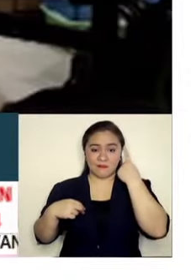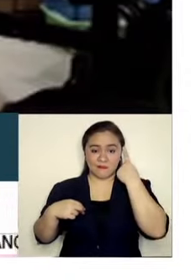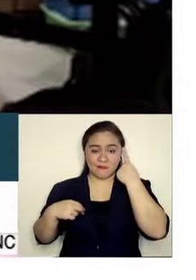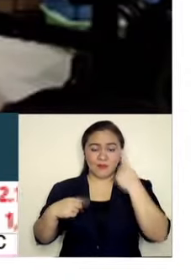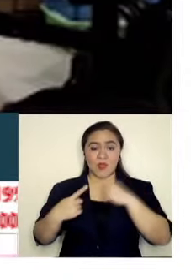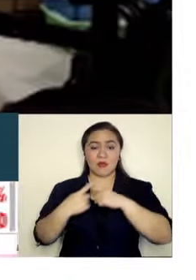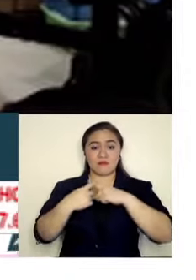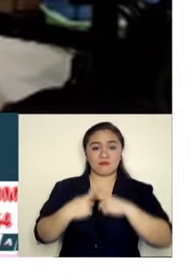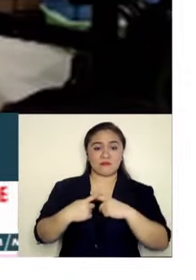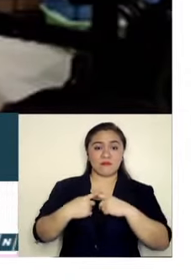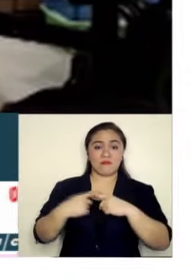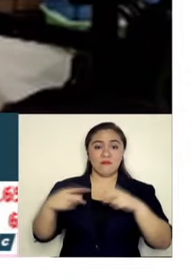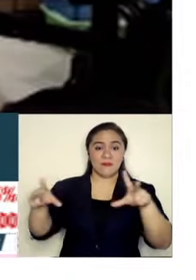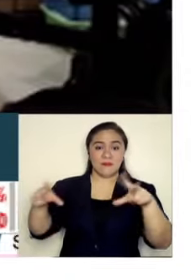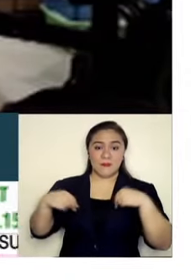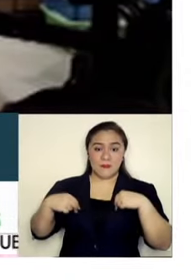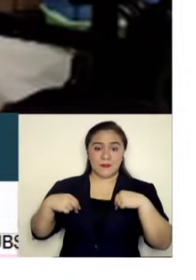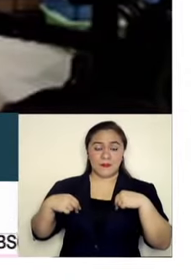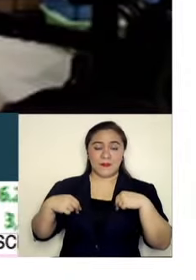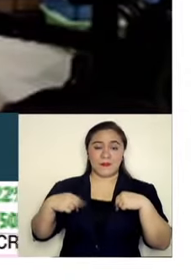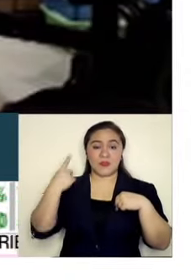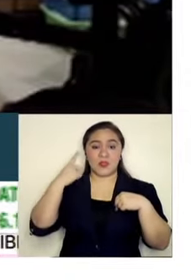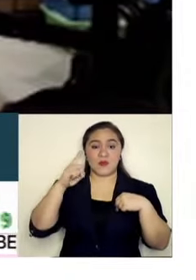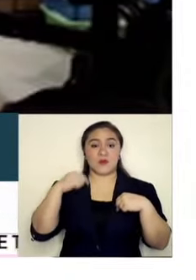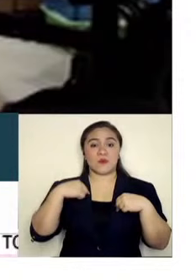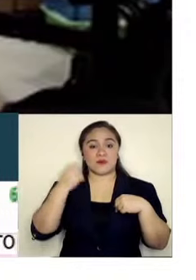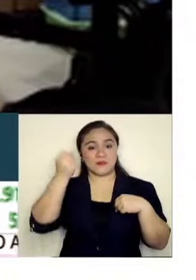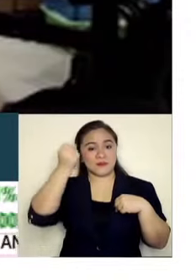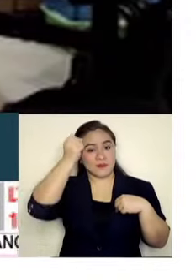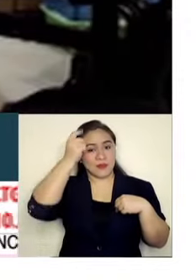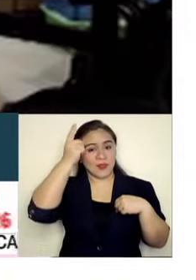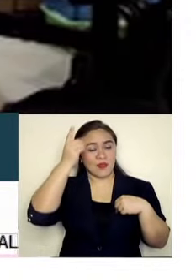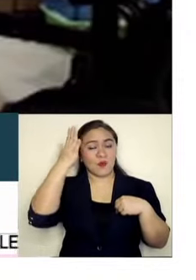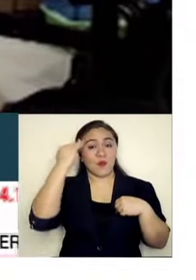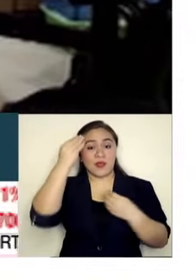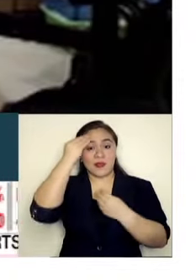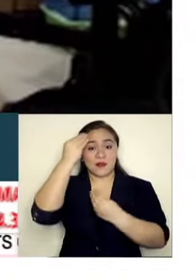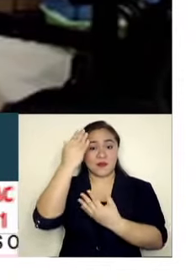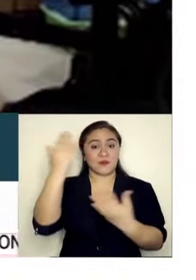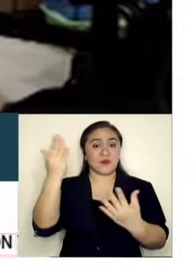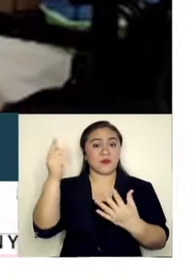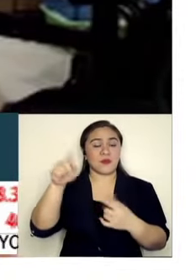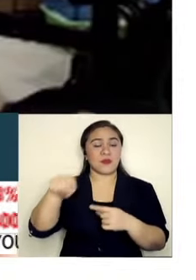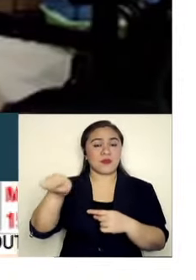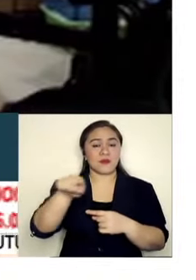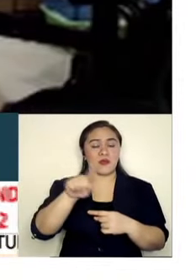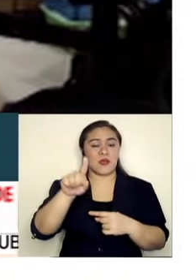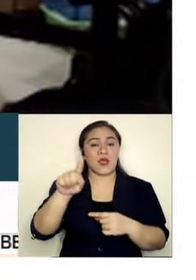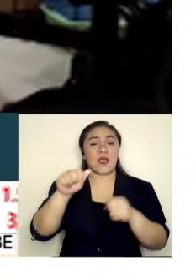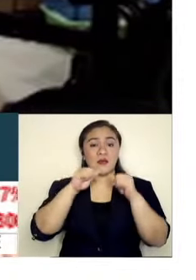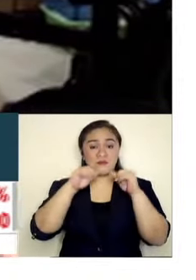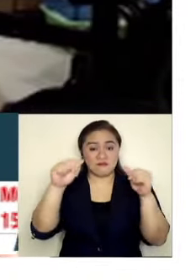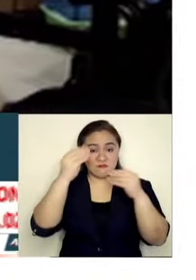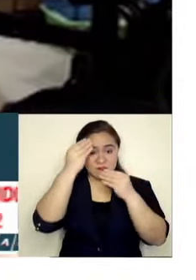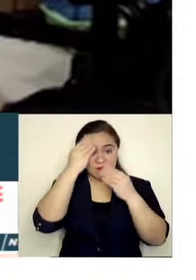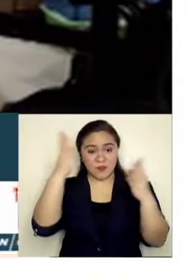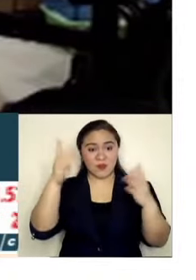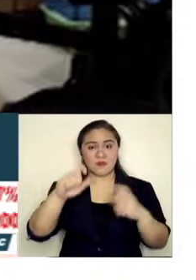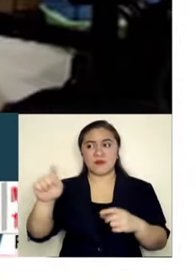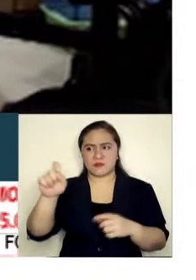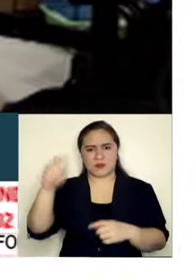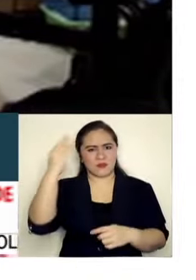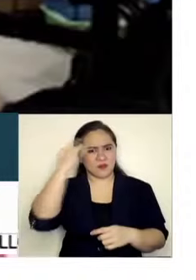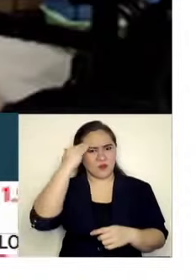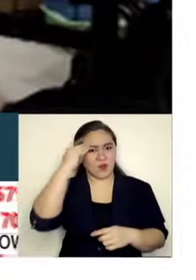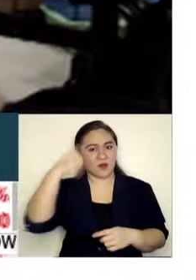how you accept this information. In the first place, it is an information that you have to really know in the first,